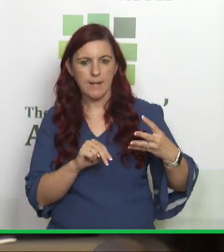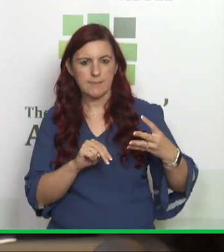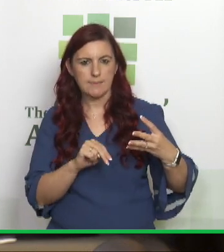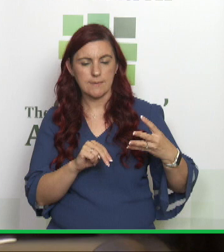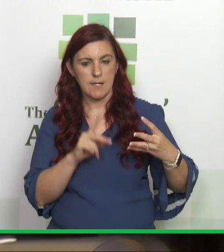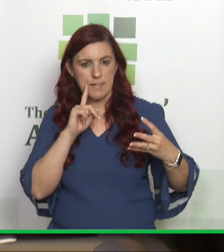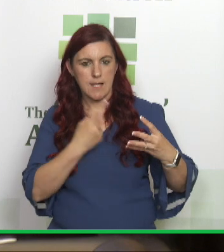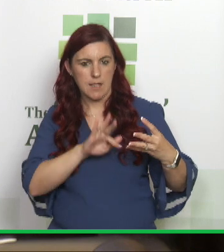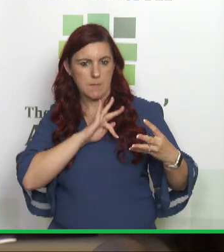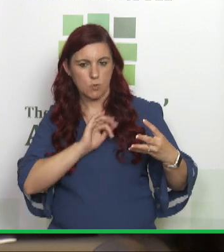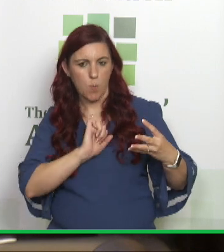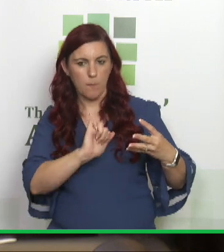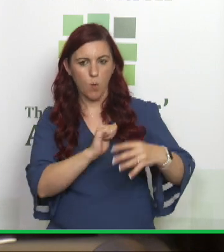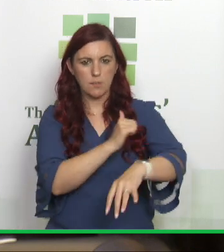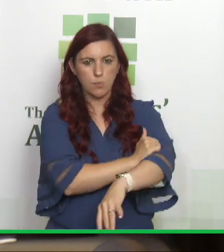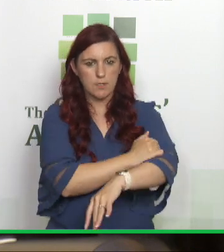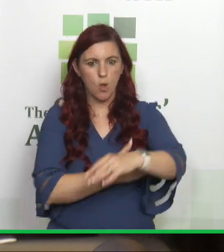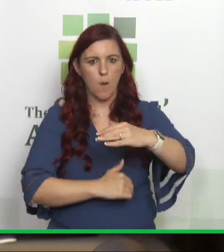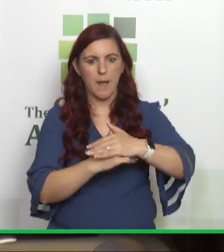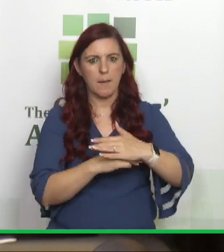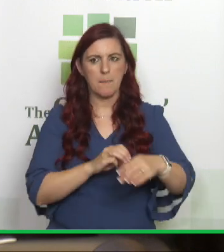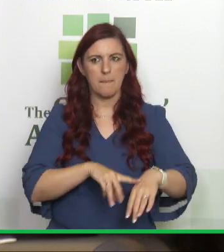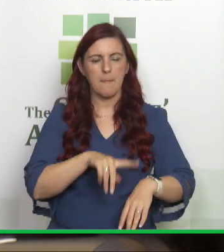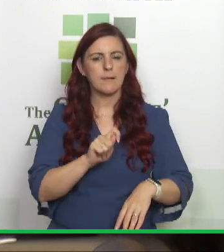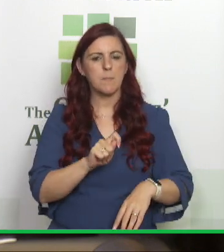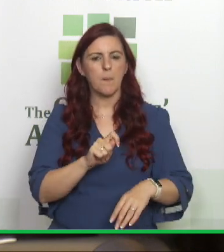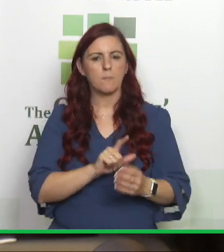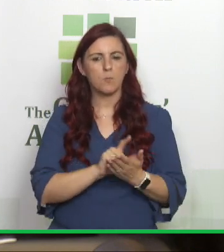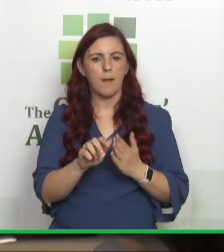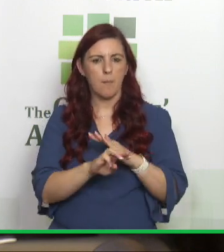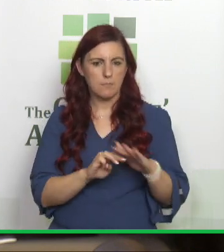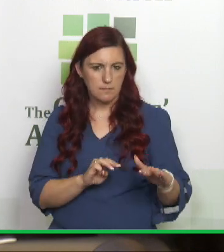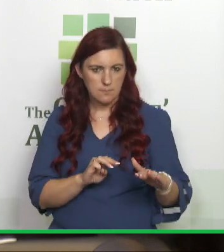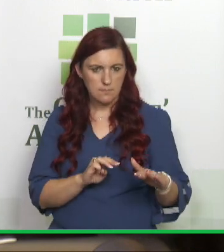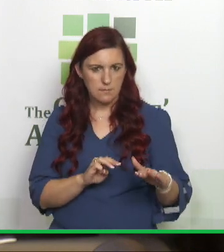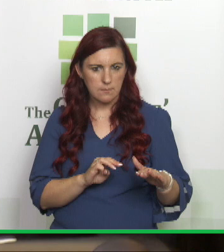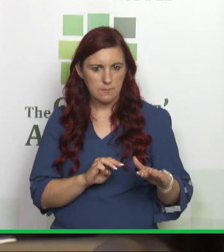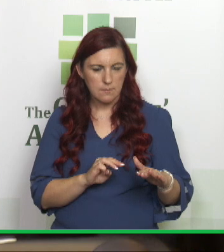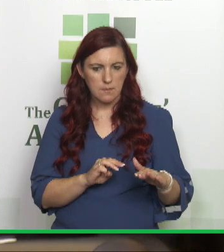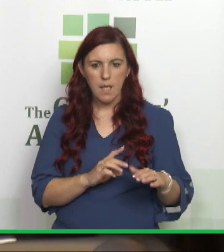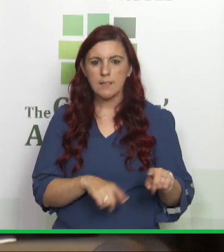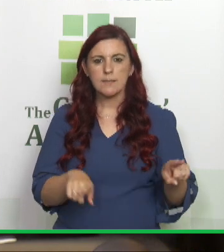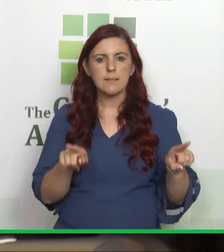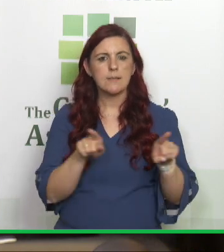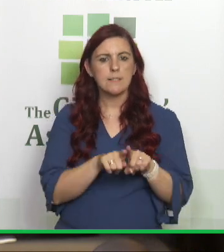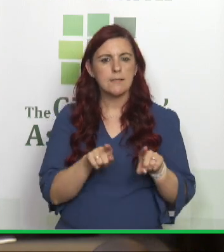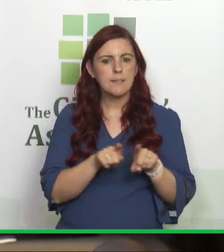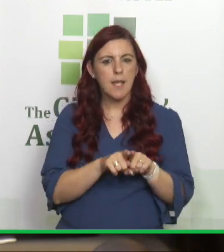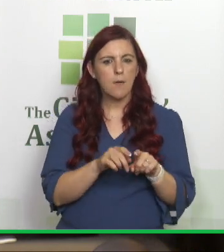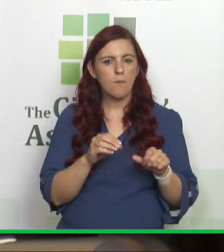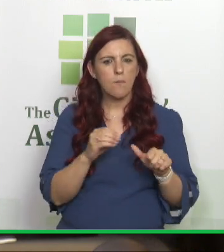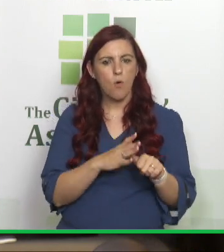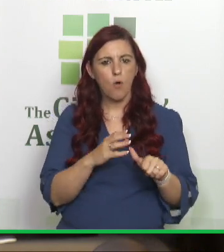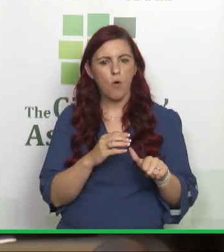discretion impose a prison sentence up to a maximum of 12 months. This is the same for any subsequent